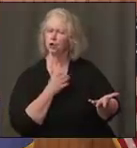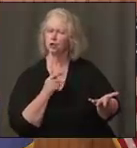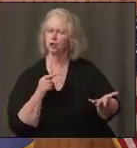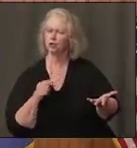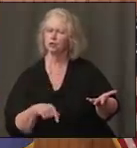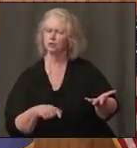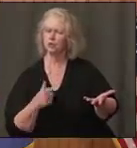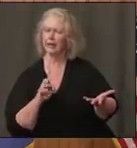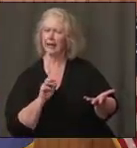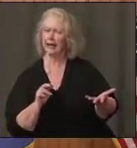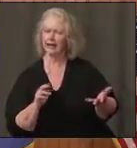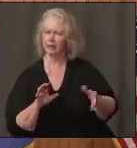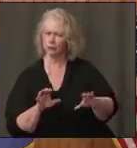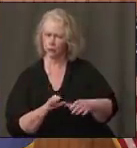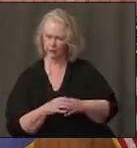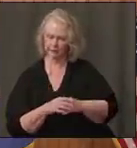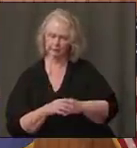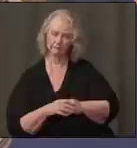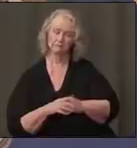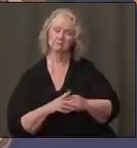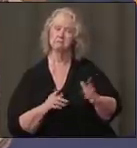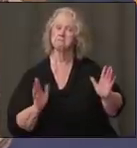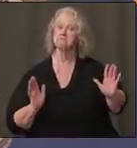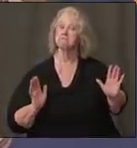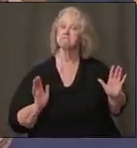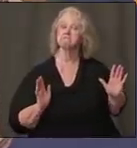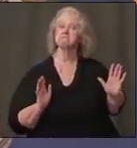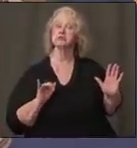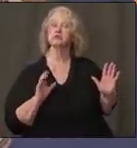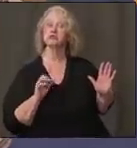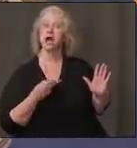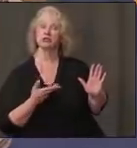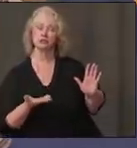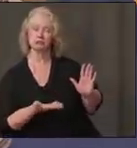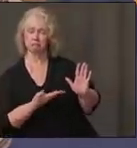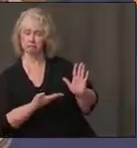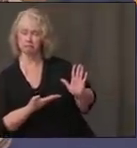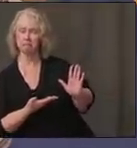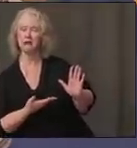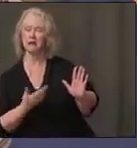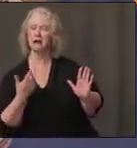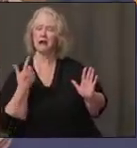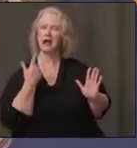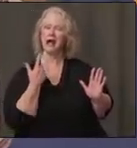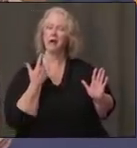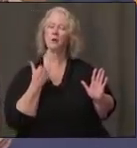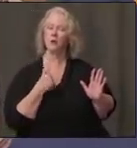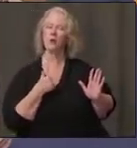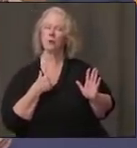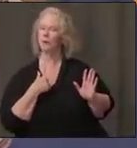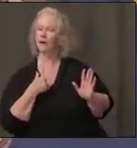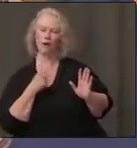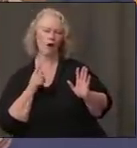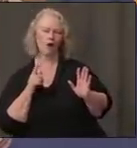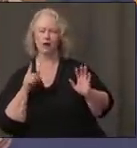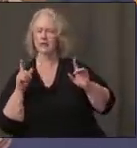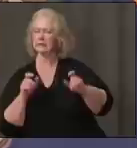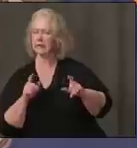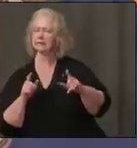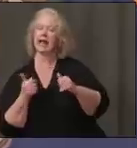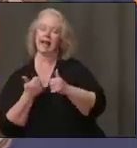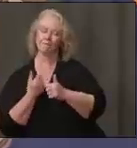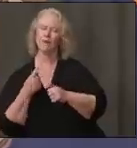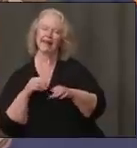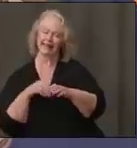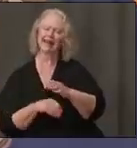you're offering. Well, I'll hand this over to Josh. The good news is we're getting everybody tested at every nursing home,